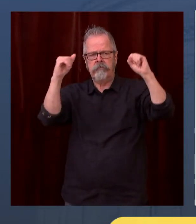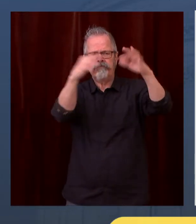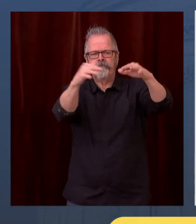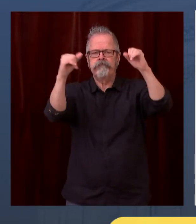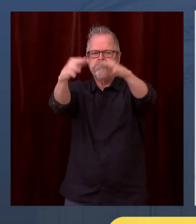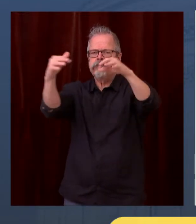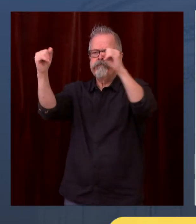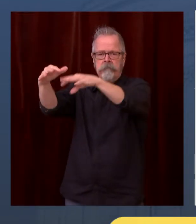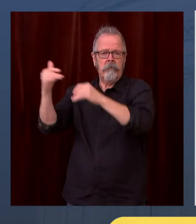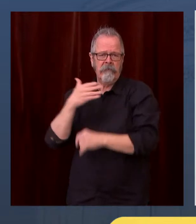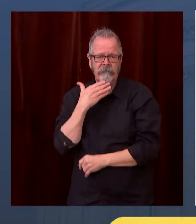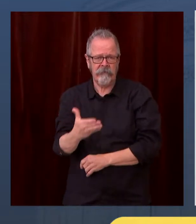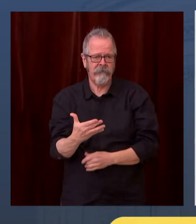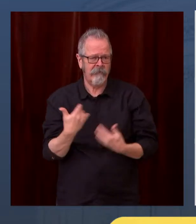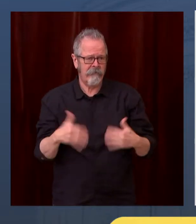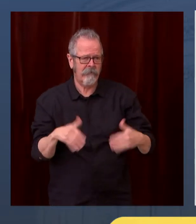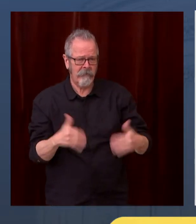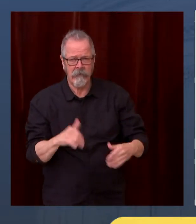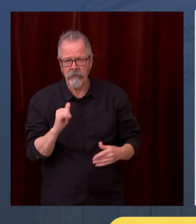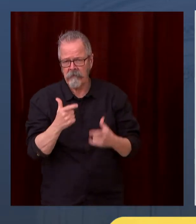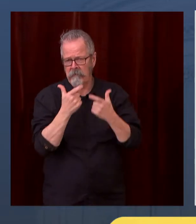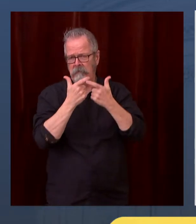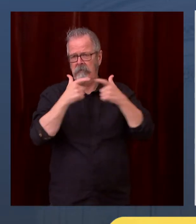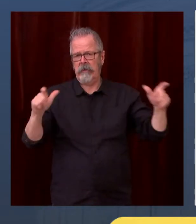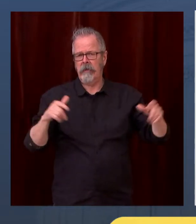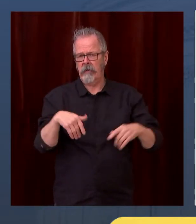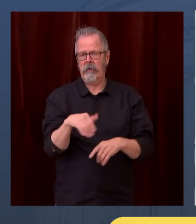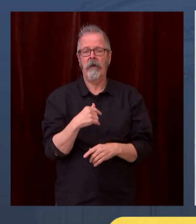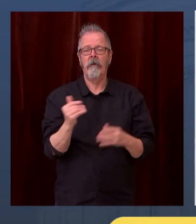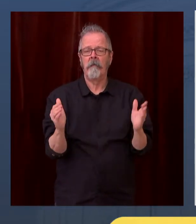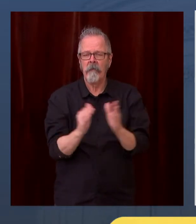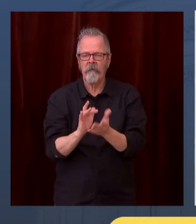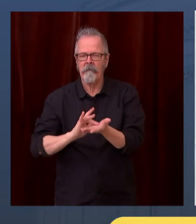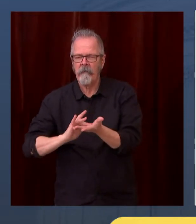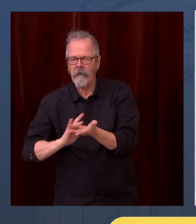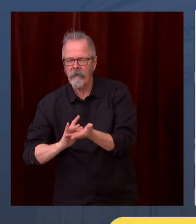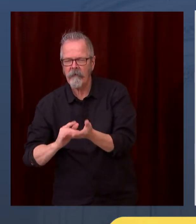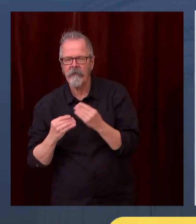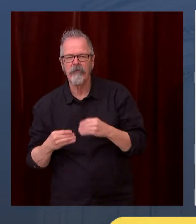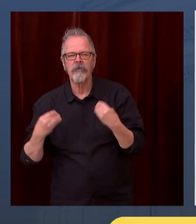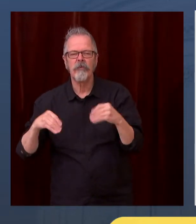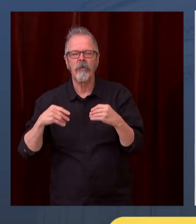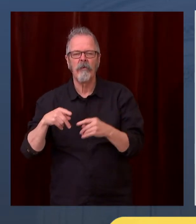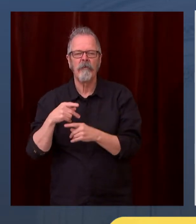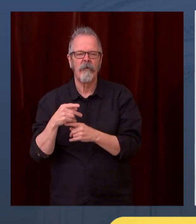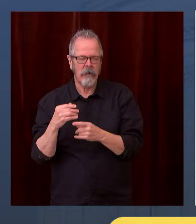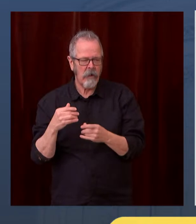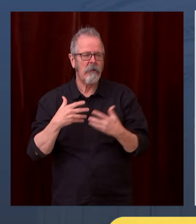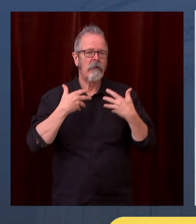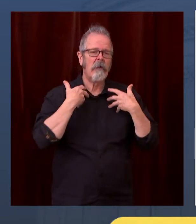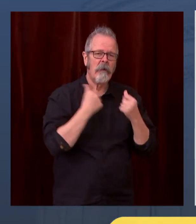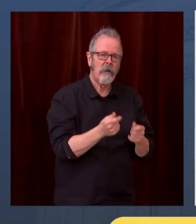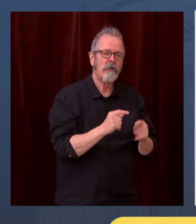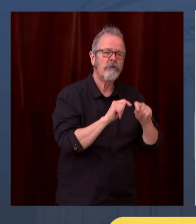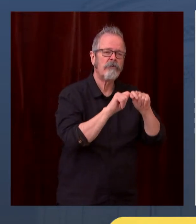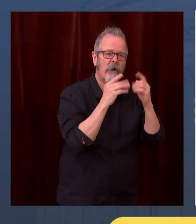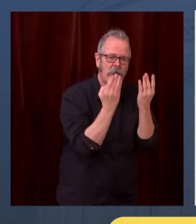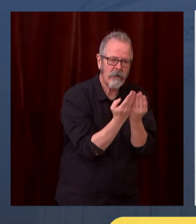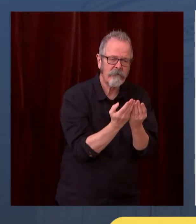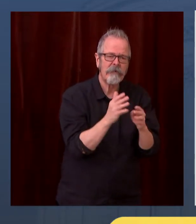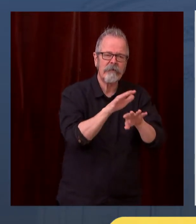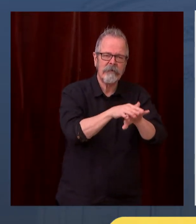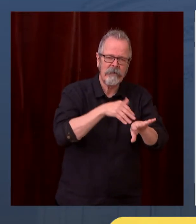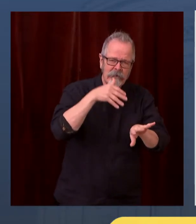the vaccines into pharmacies, community health centers, local public health partners, our tribal partners, and of course the